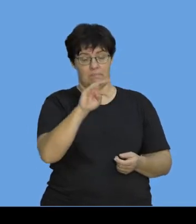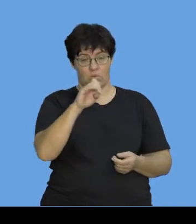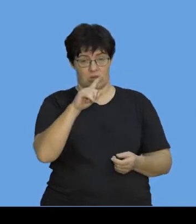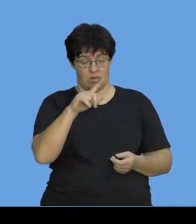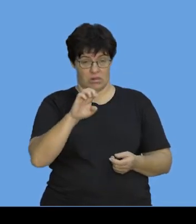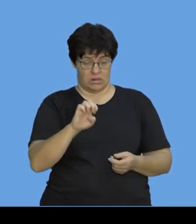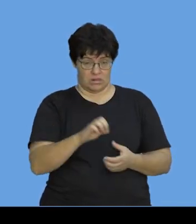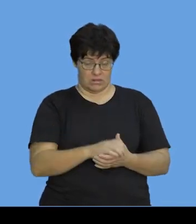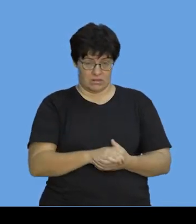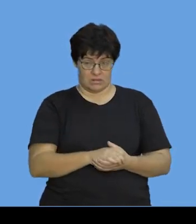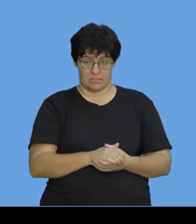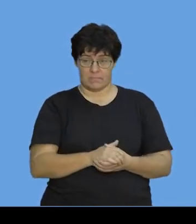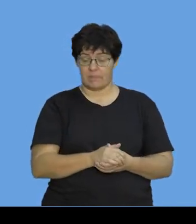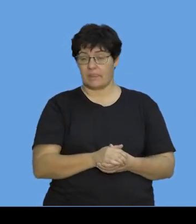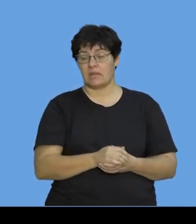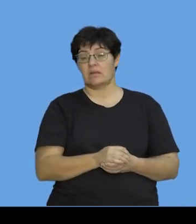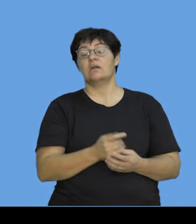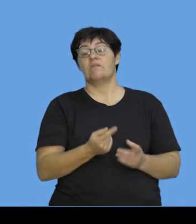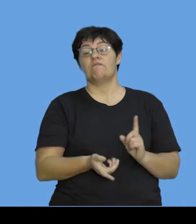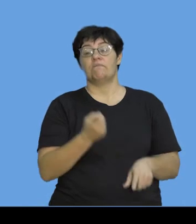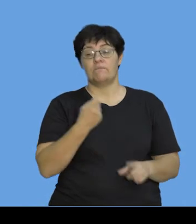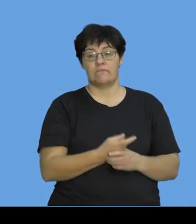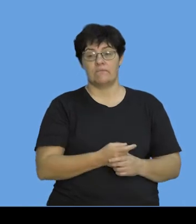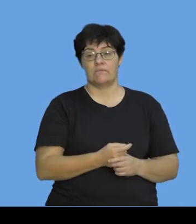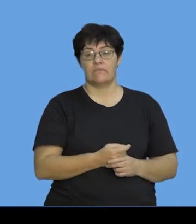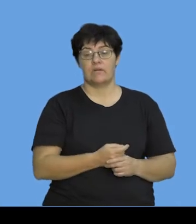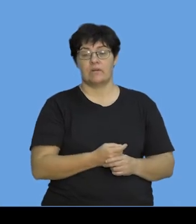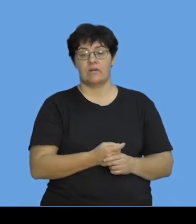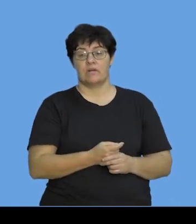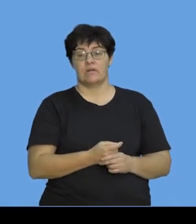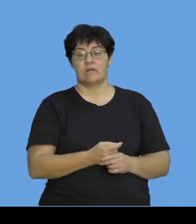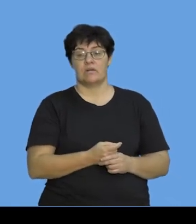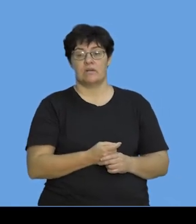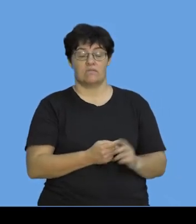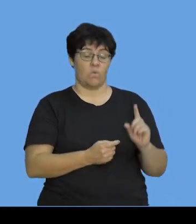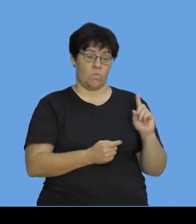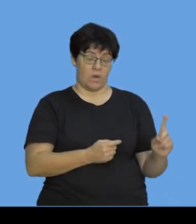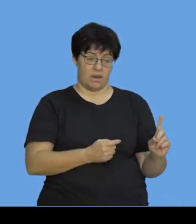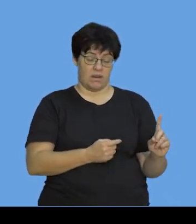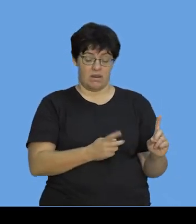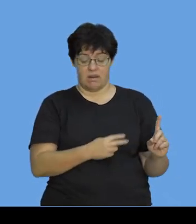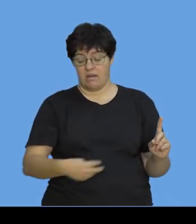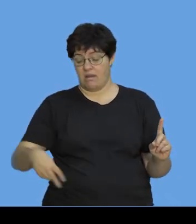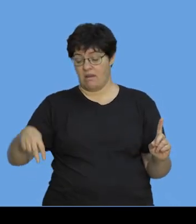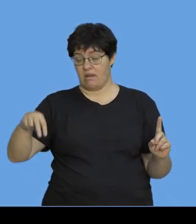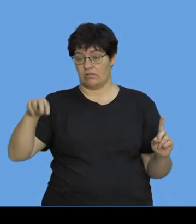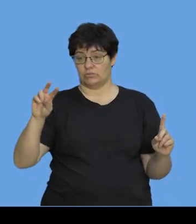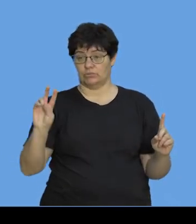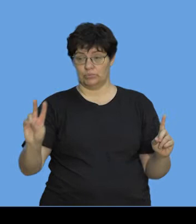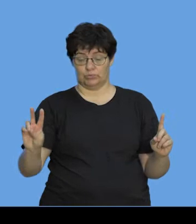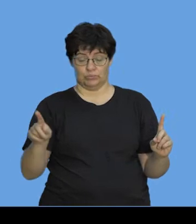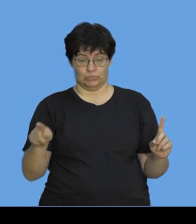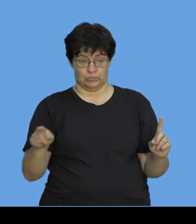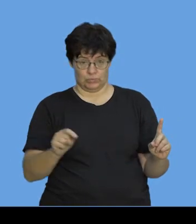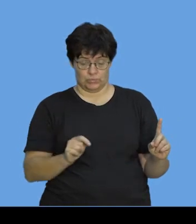so where did this come from? It came from the stoichiometric ratio of a mole of the oxide produces 2